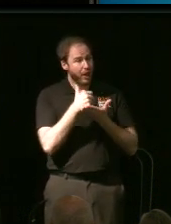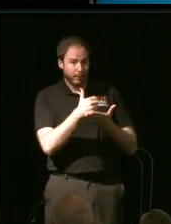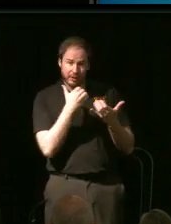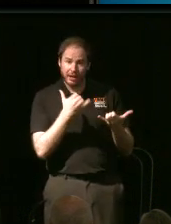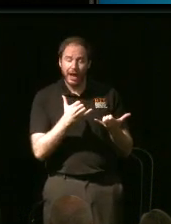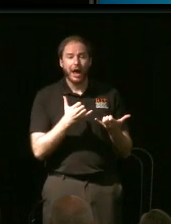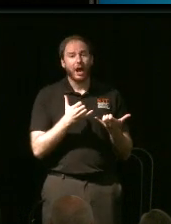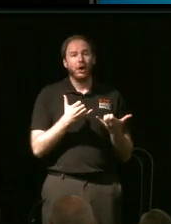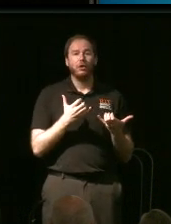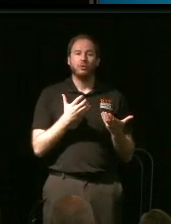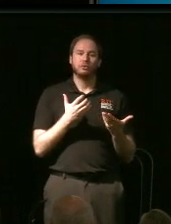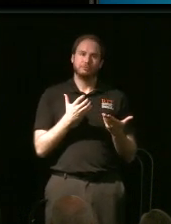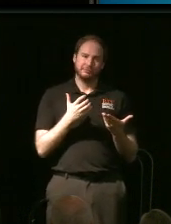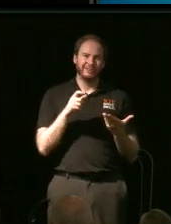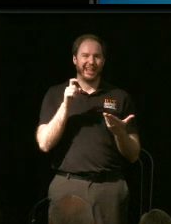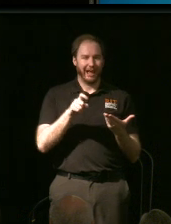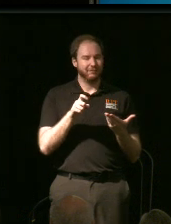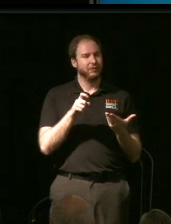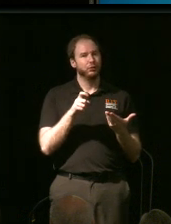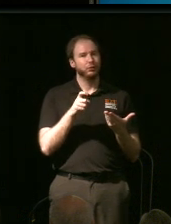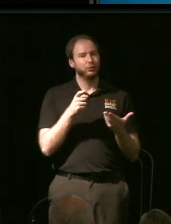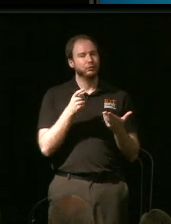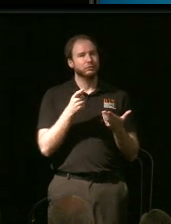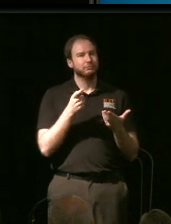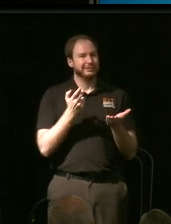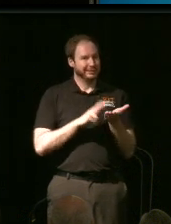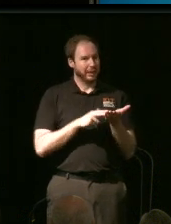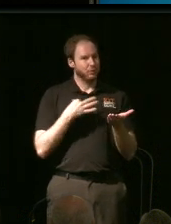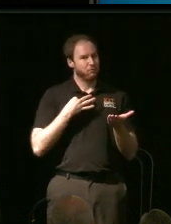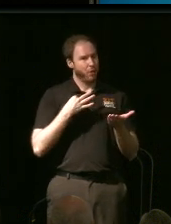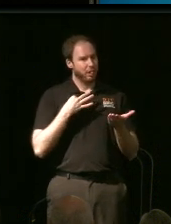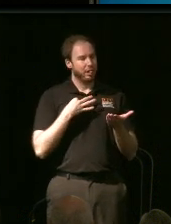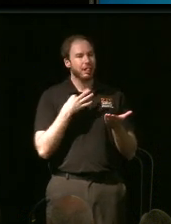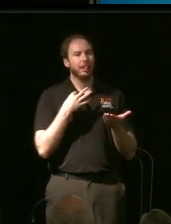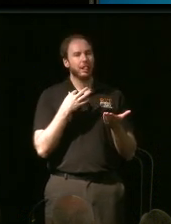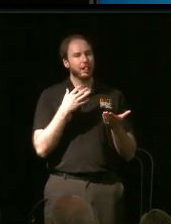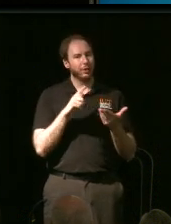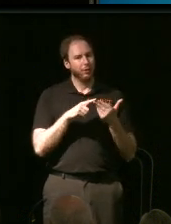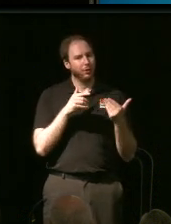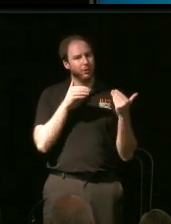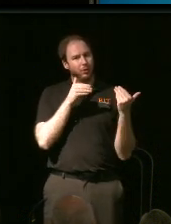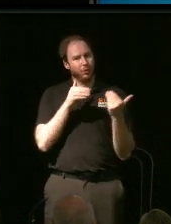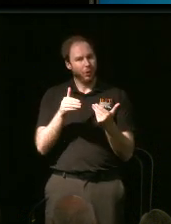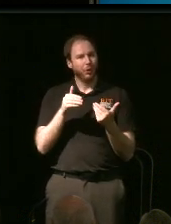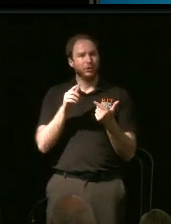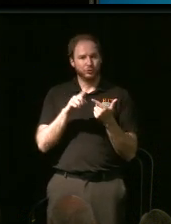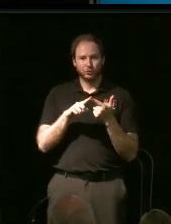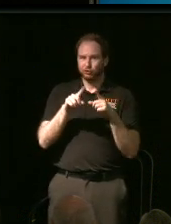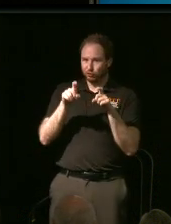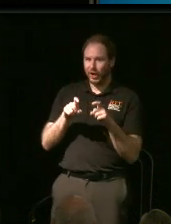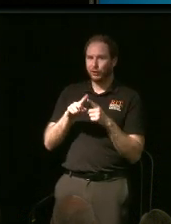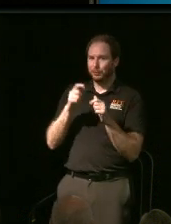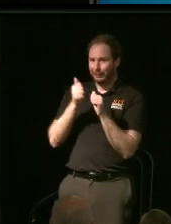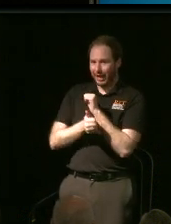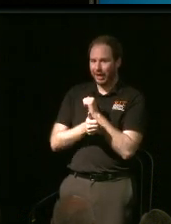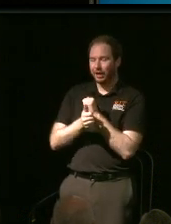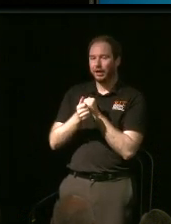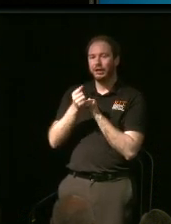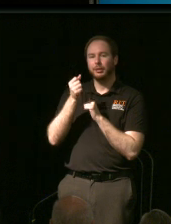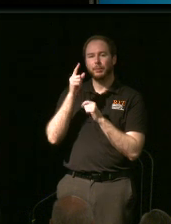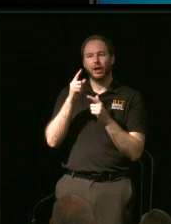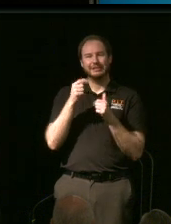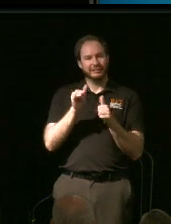research agenda, you have to enroll in clinical trials to help get the patients to get the trials done. But you have to